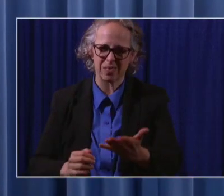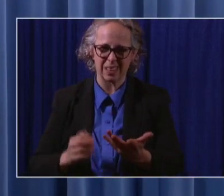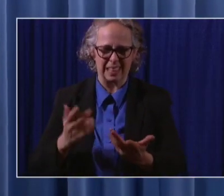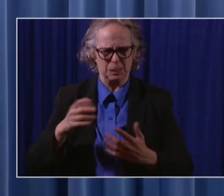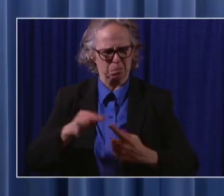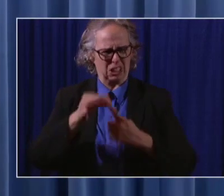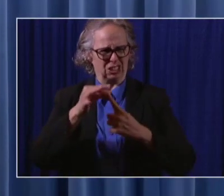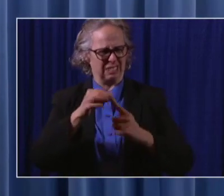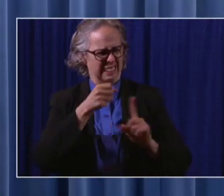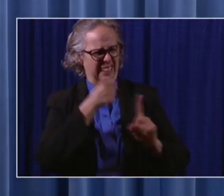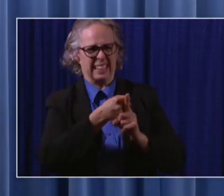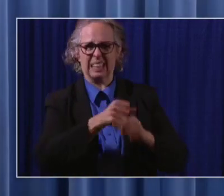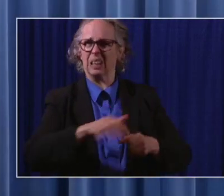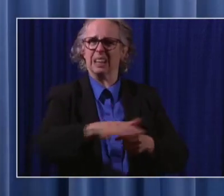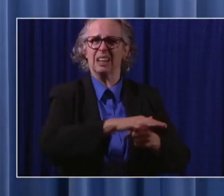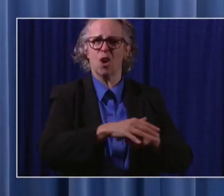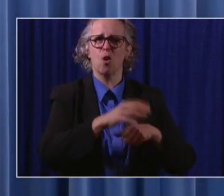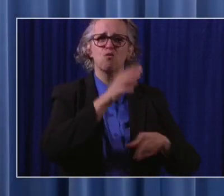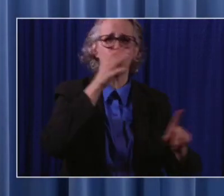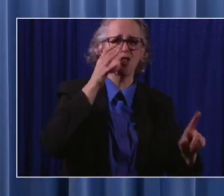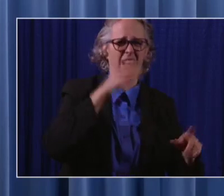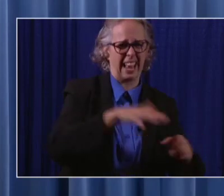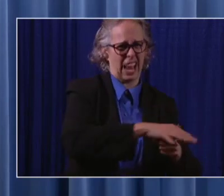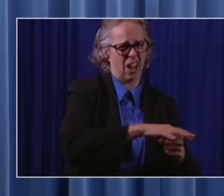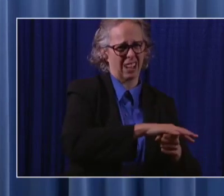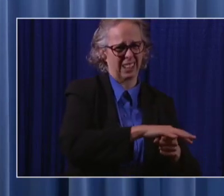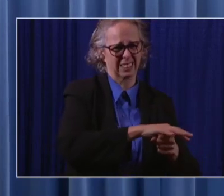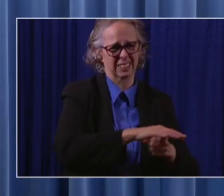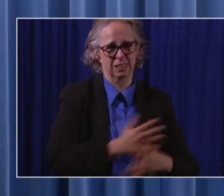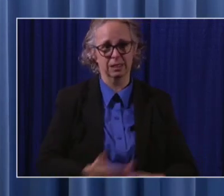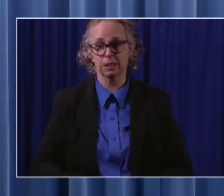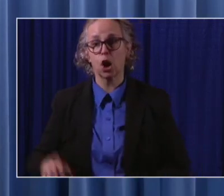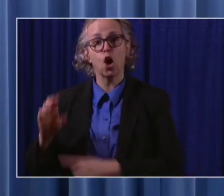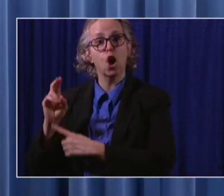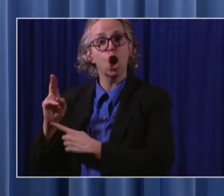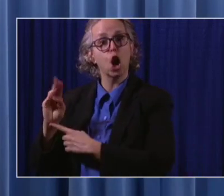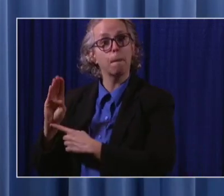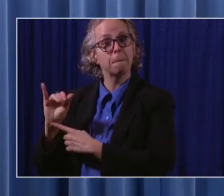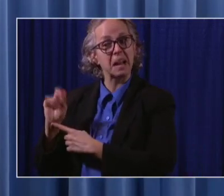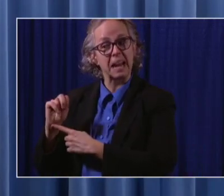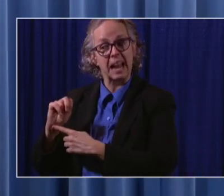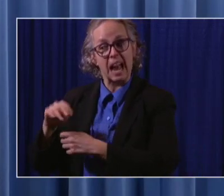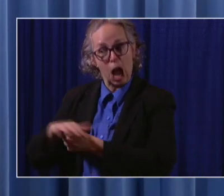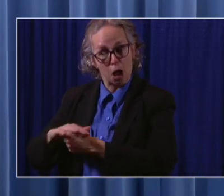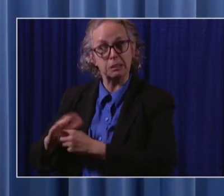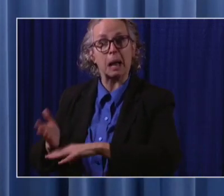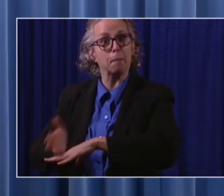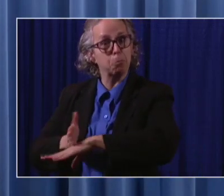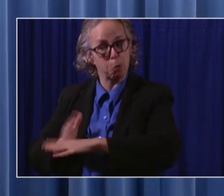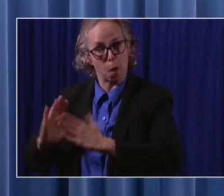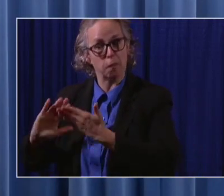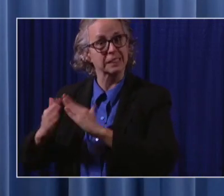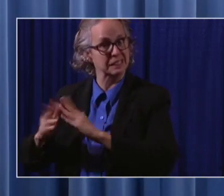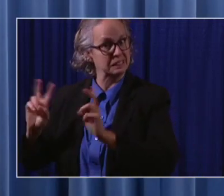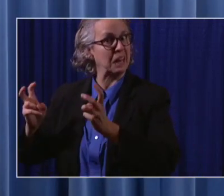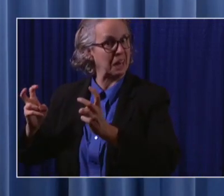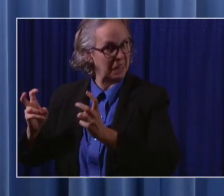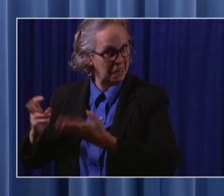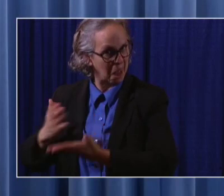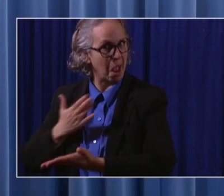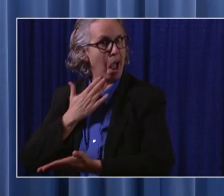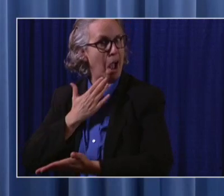we're making some progress in the urban areas. So let me just go through this.